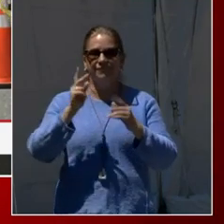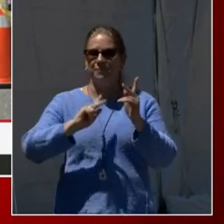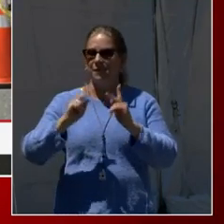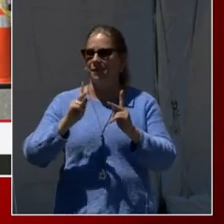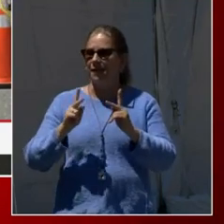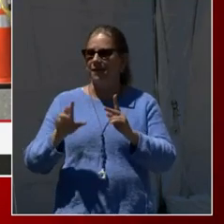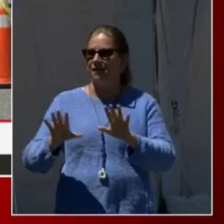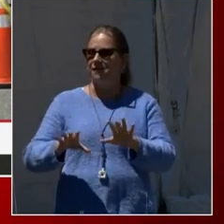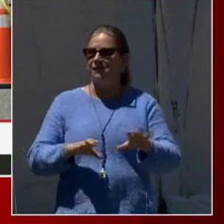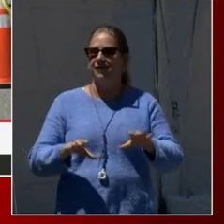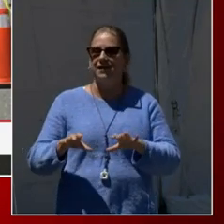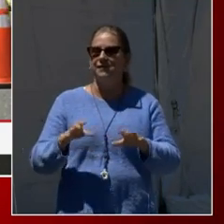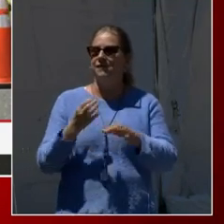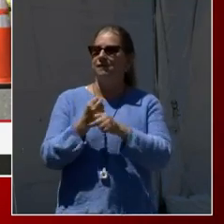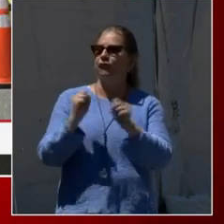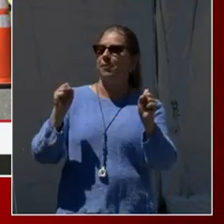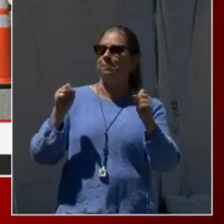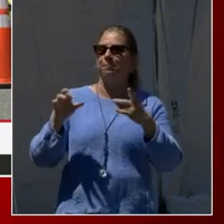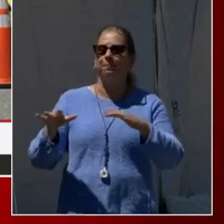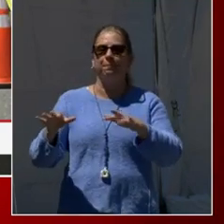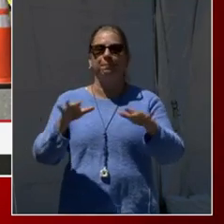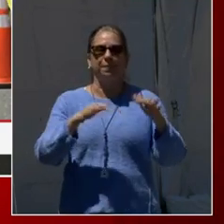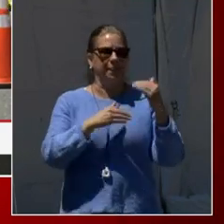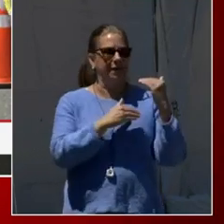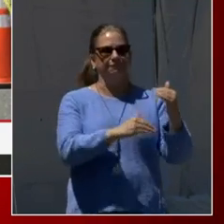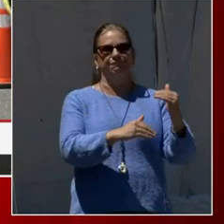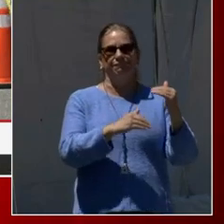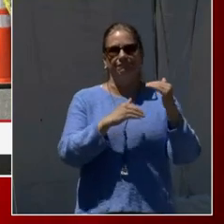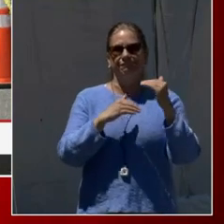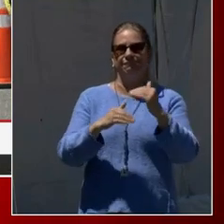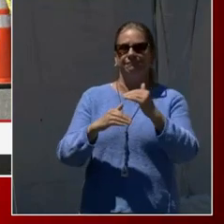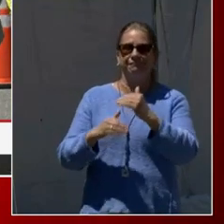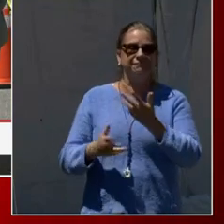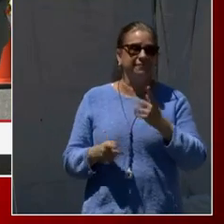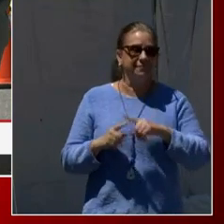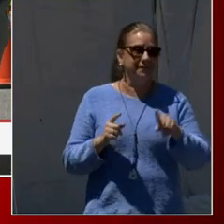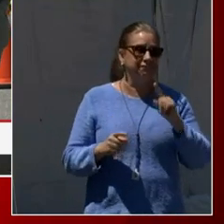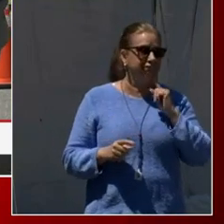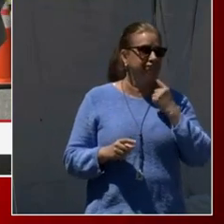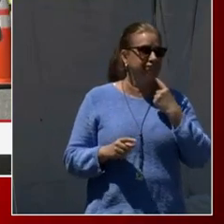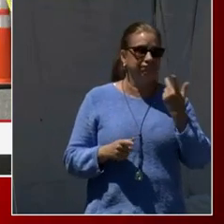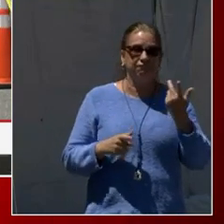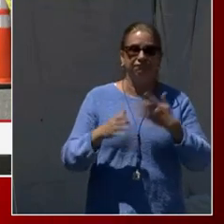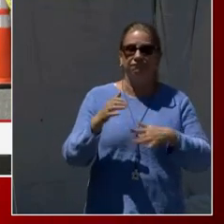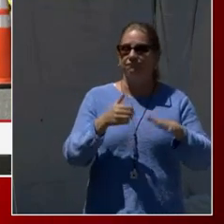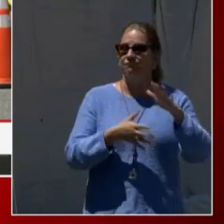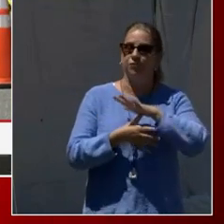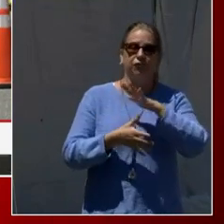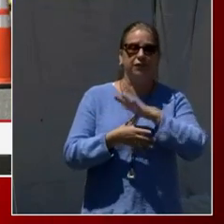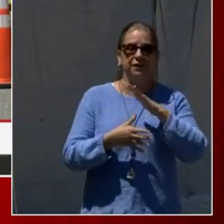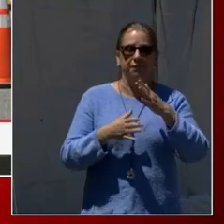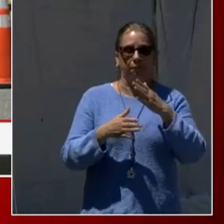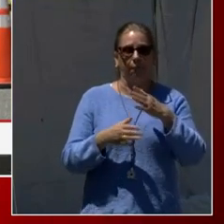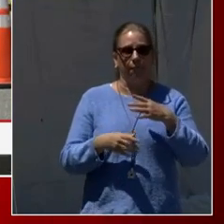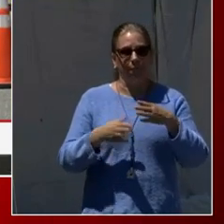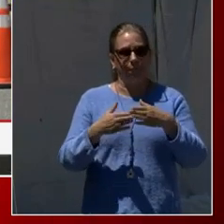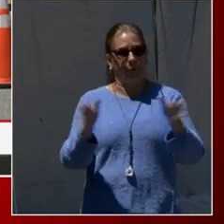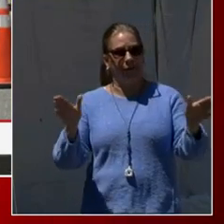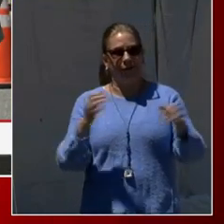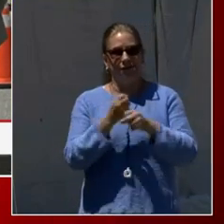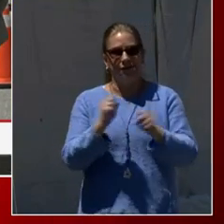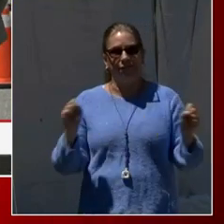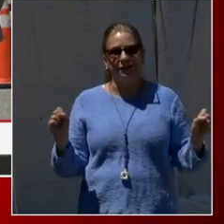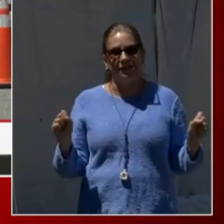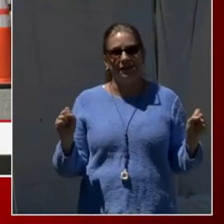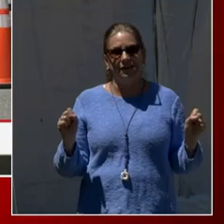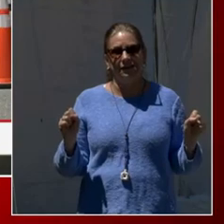it's necessary for public safety. And I think that the business owners get it. They get it better, actually,